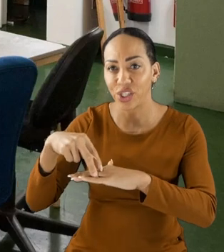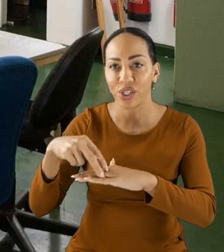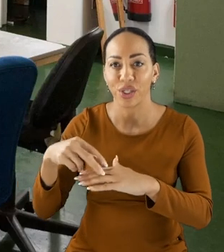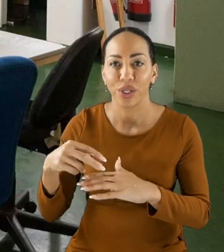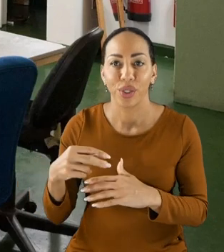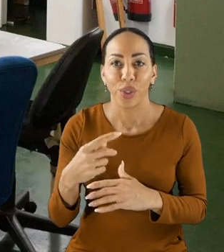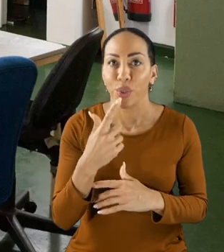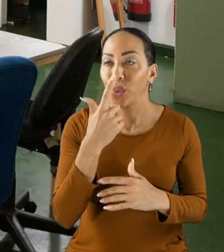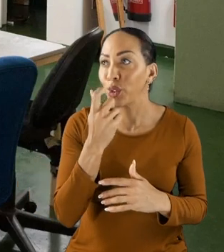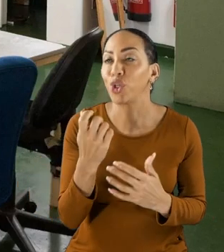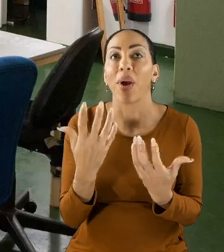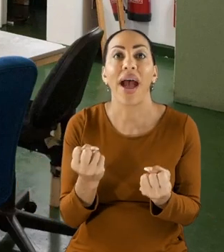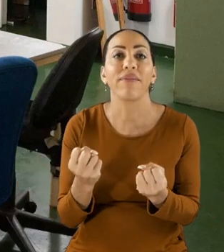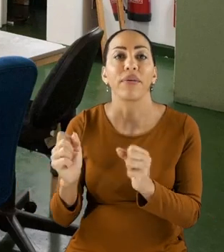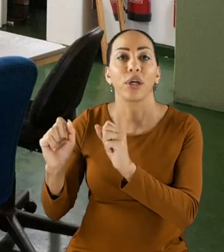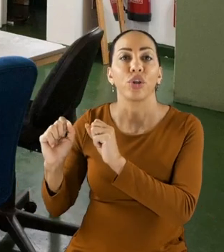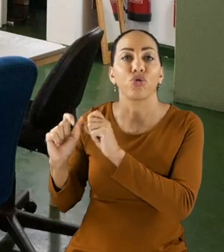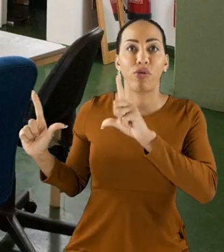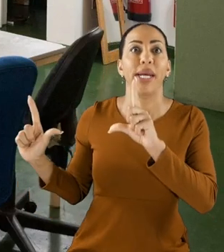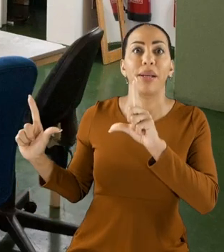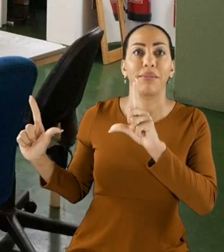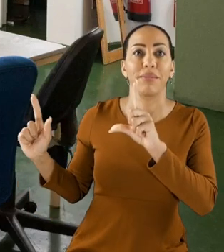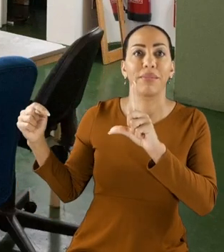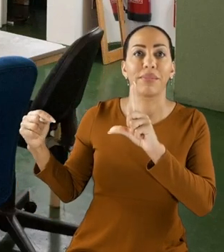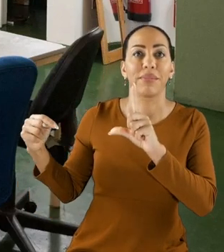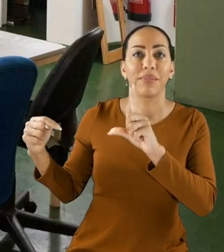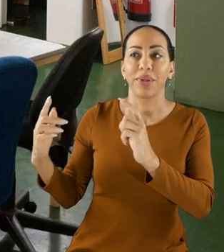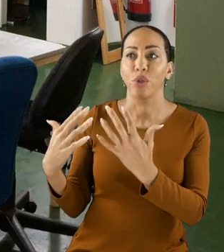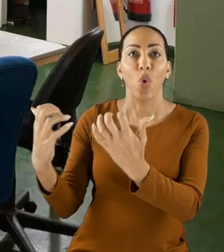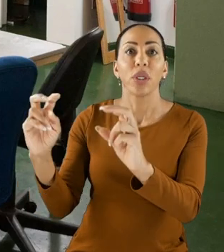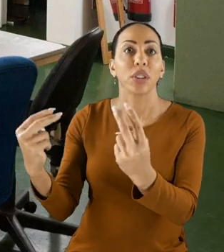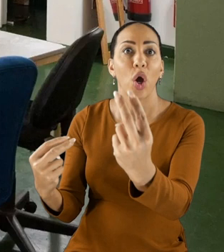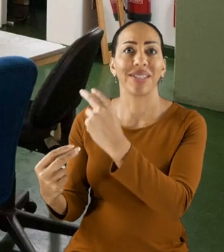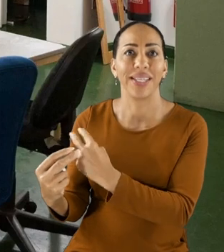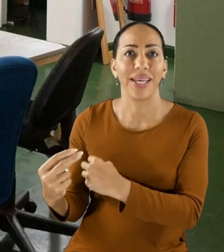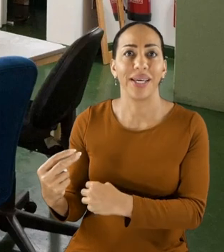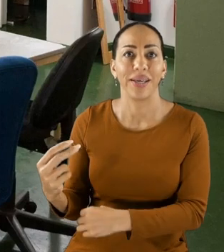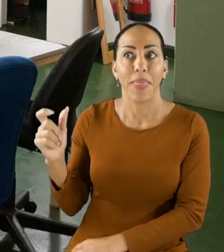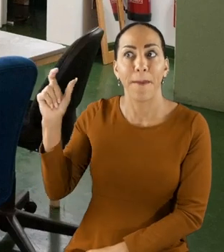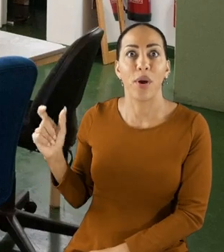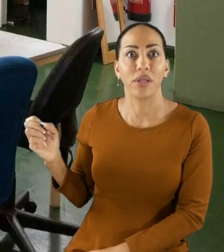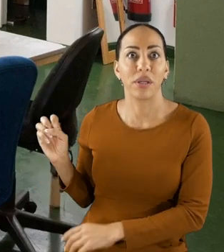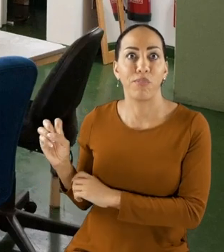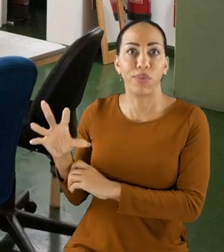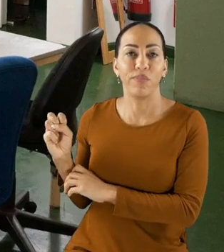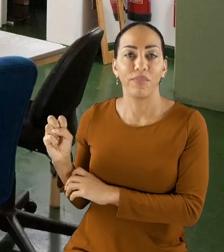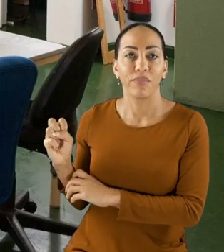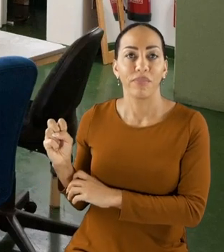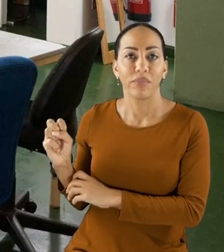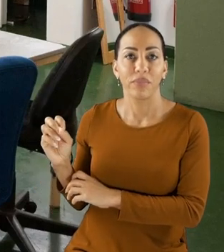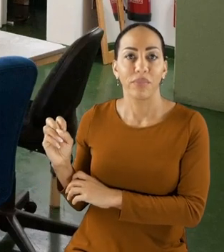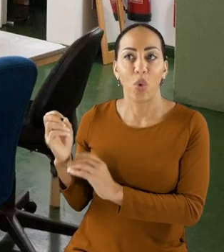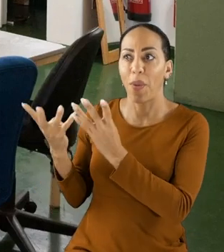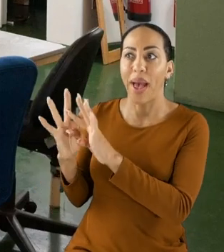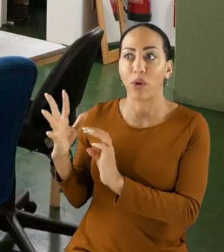feel? Is there a screen that suddenly just comes on that the audience can't see, and it's suddenly this person is there? And then